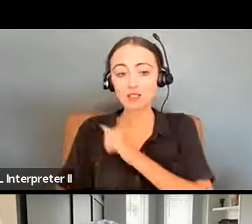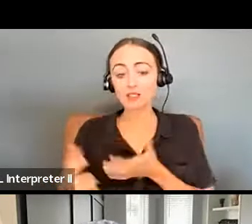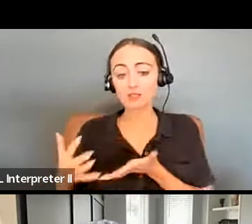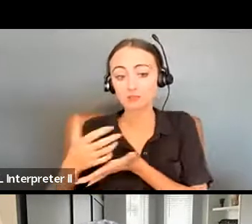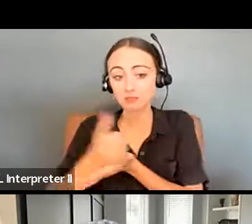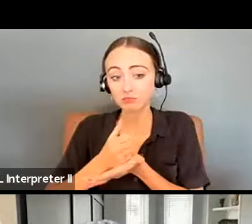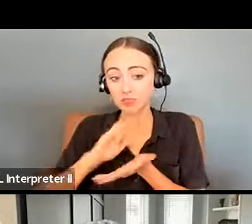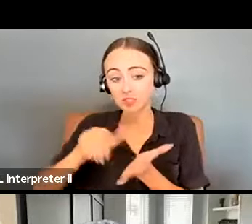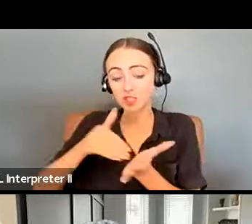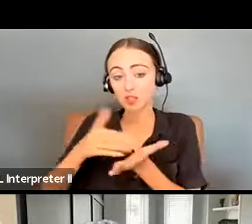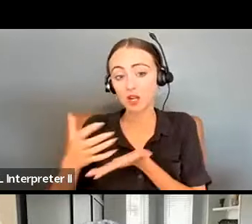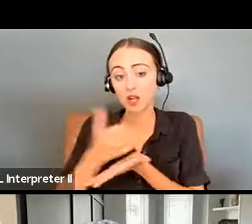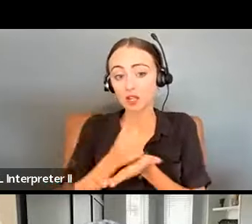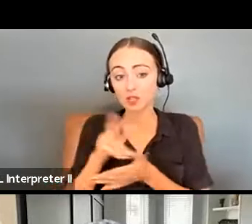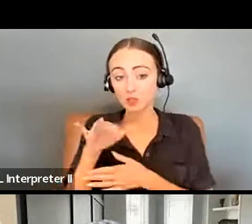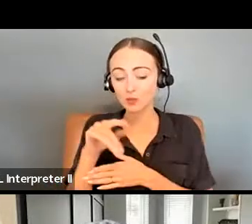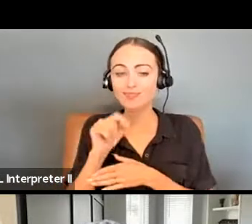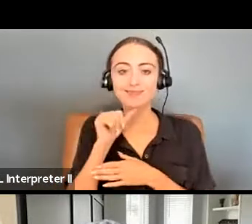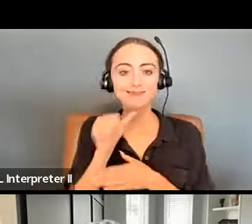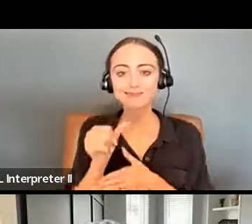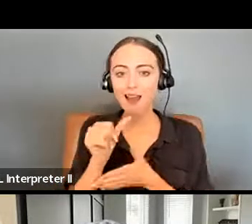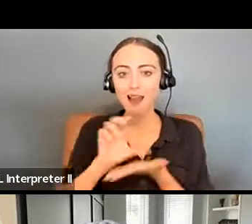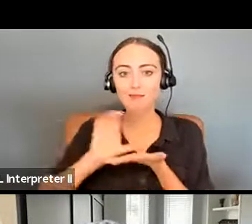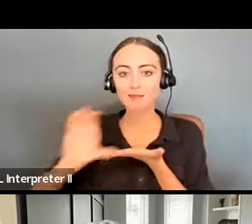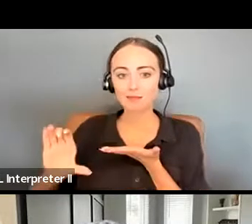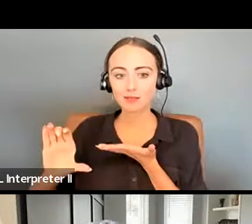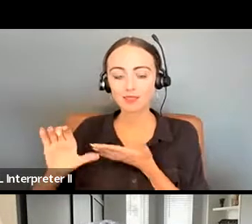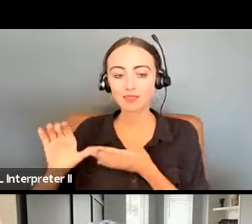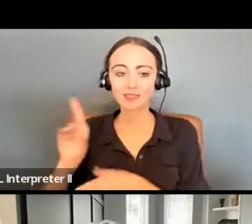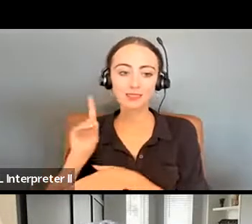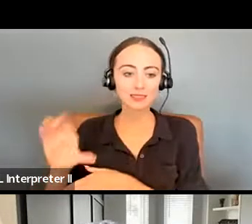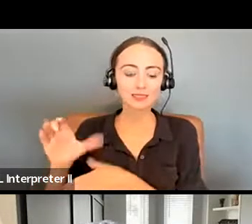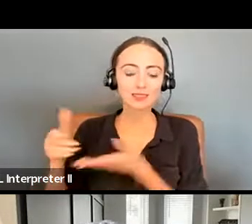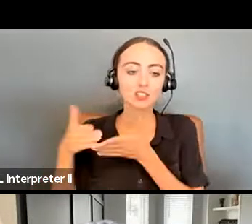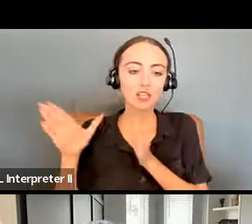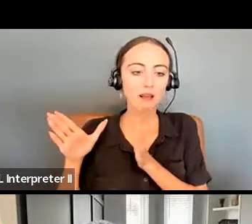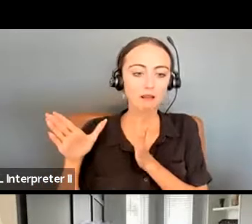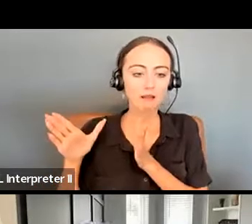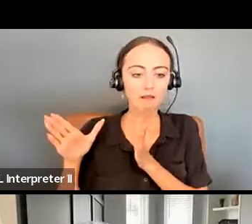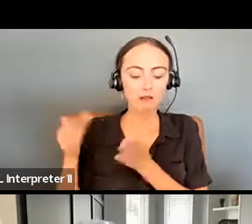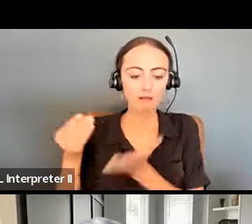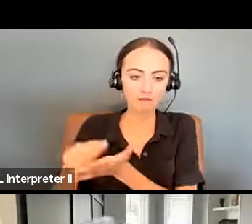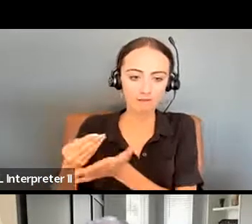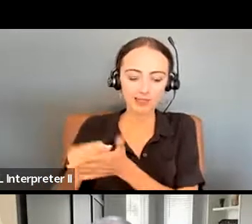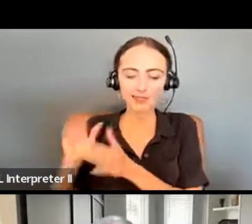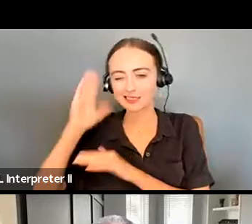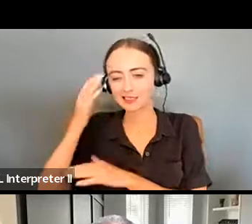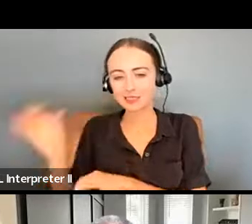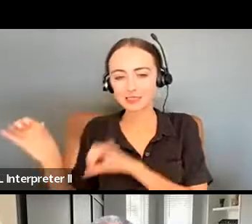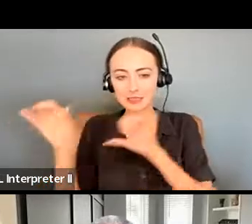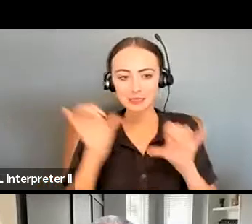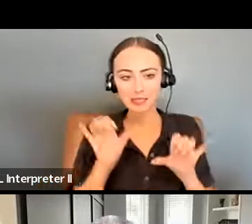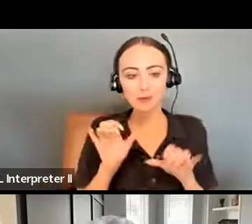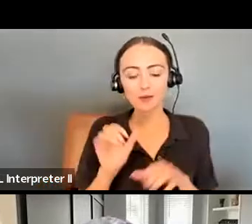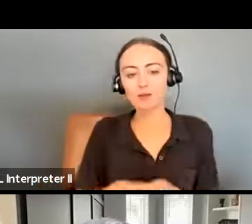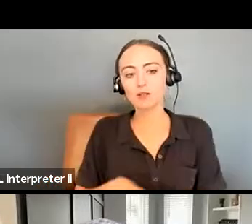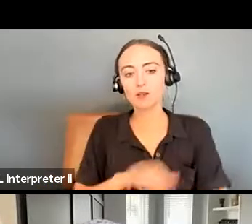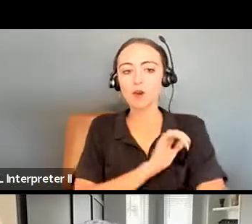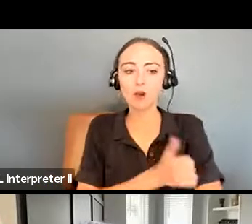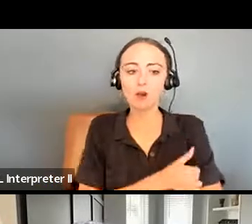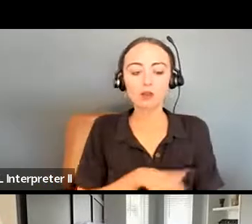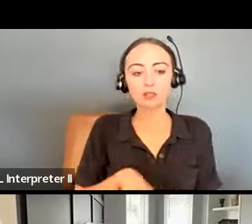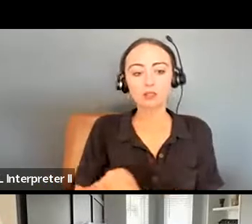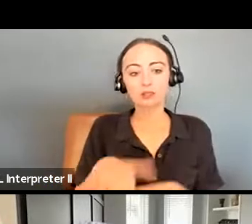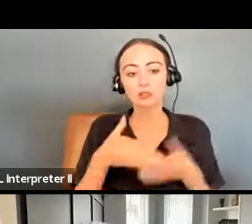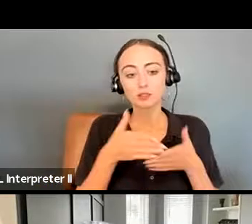Collection Unit instead of the funds going into the district's general fund. Similar to funds within the Office of the Attorney General and the University